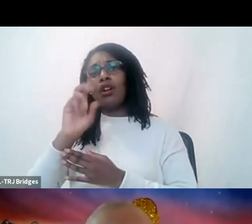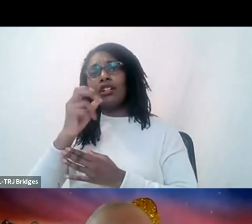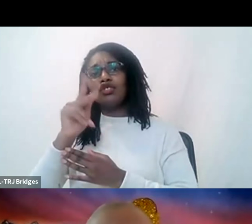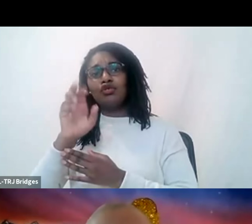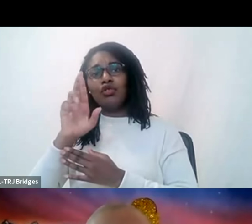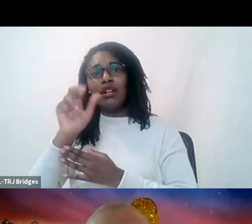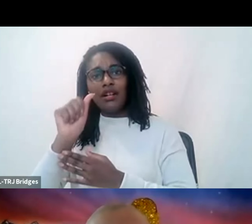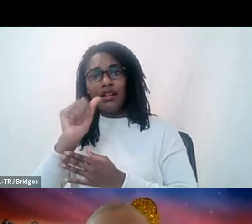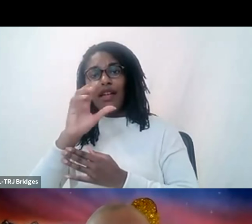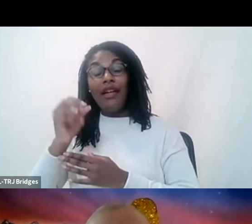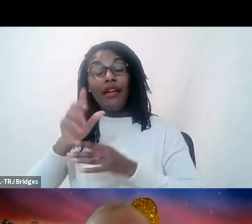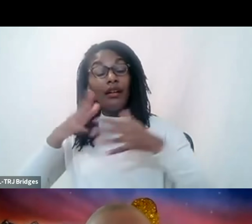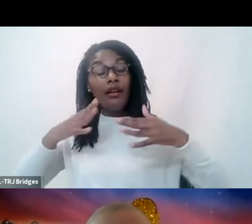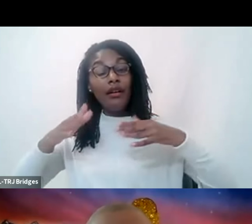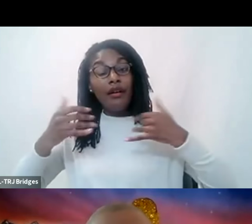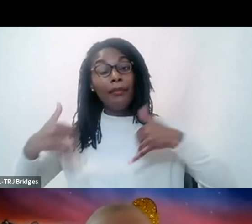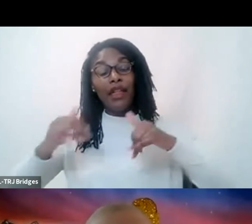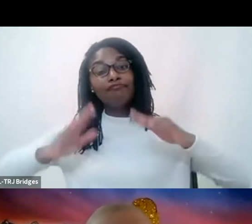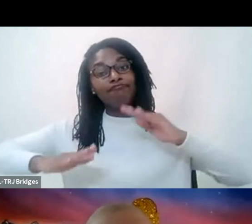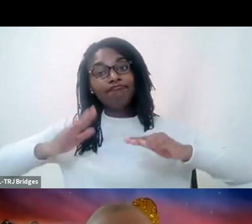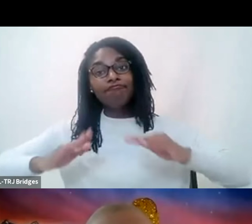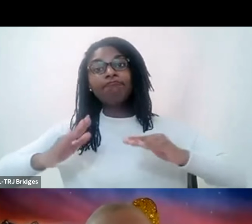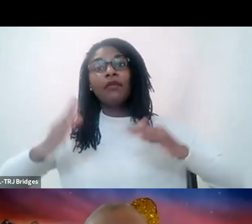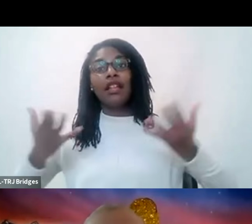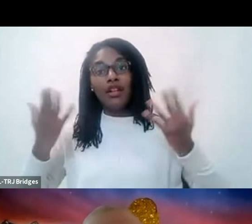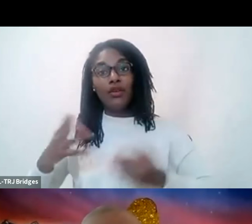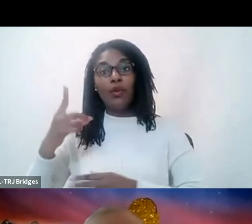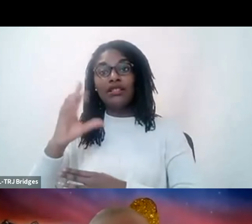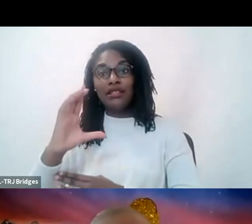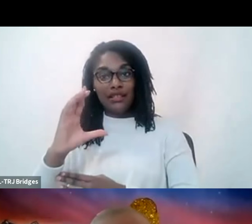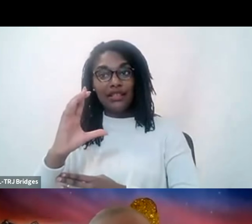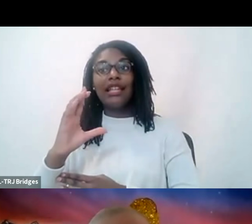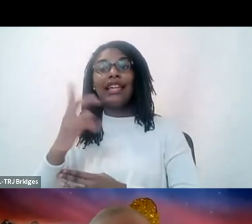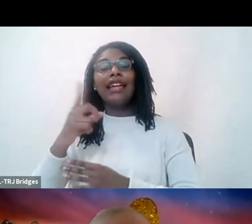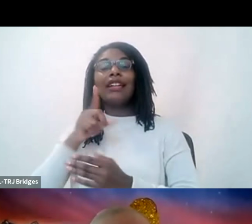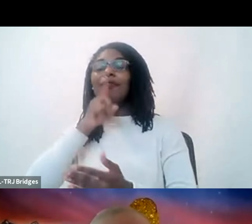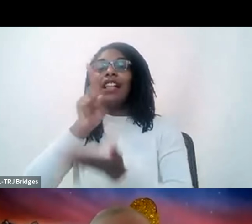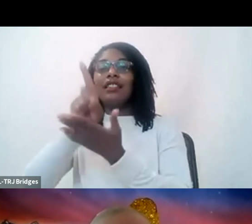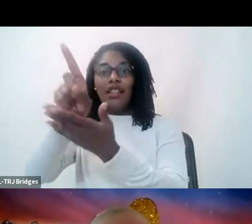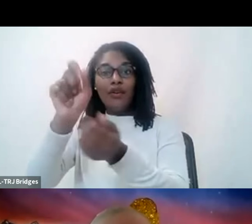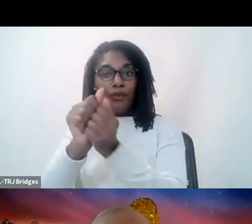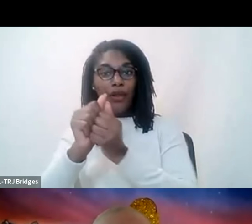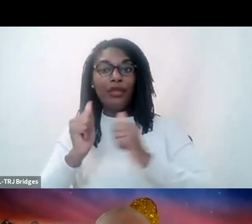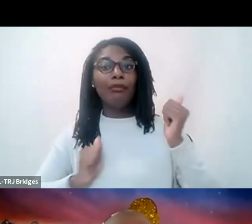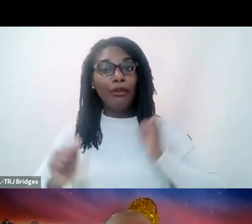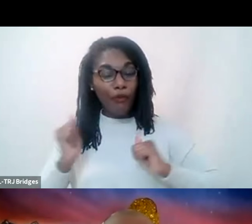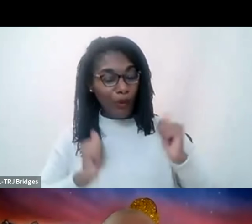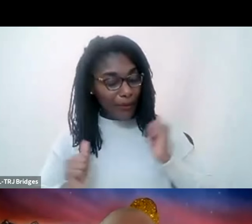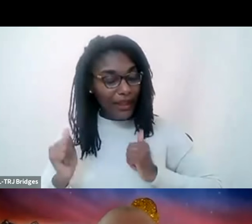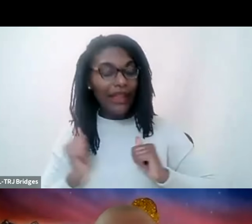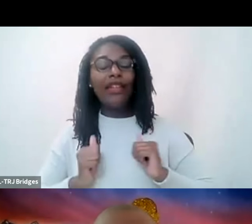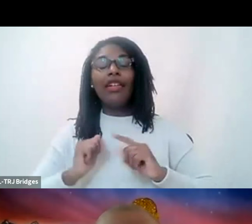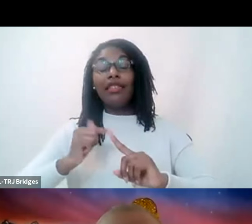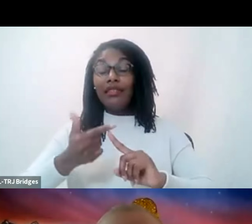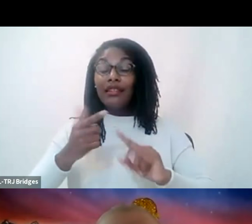from Washington, D.C. At the age of 4 years old, he fell in love with performing. Since then, he's traveled